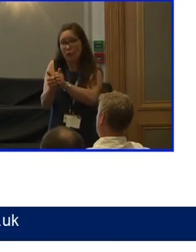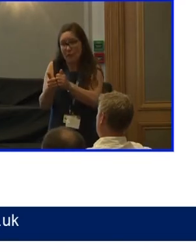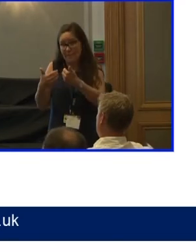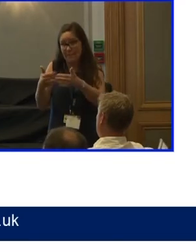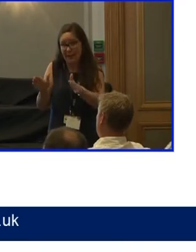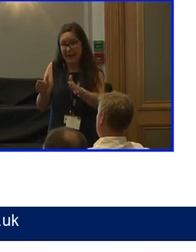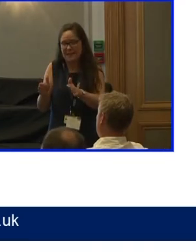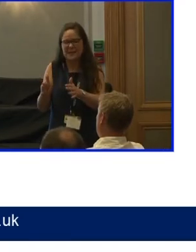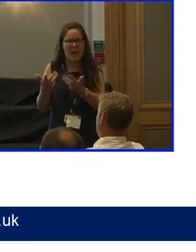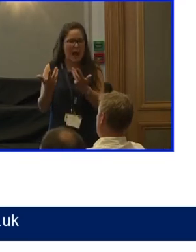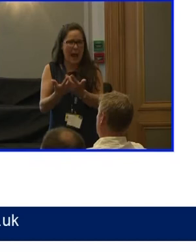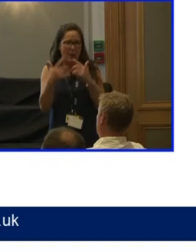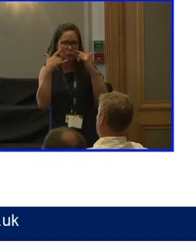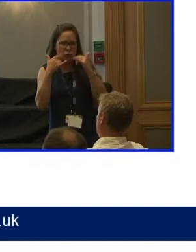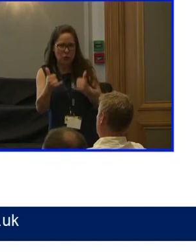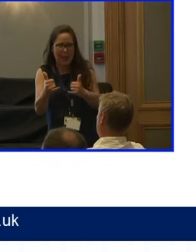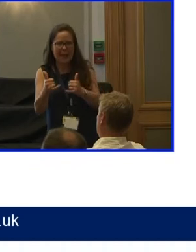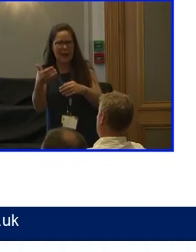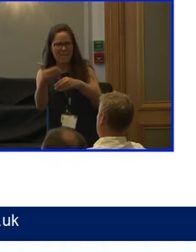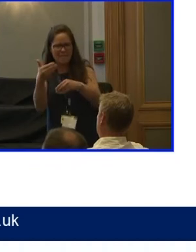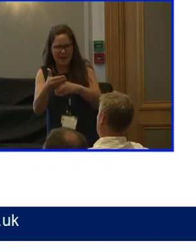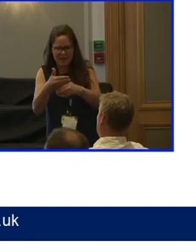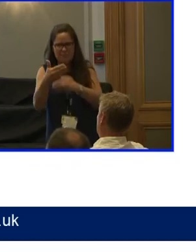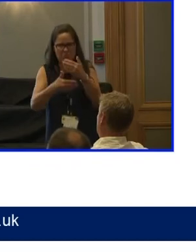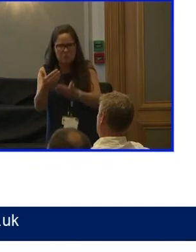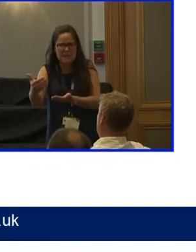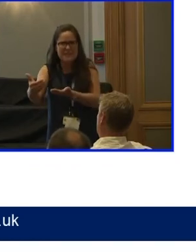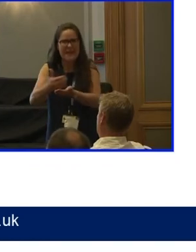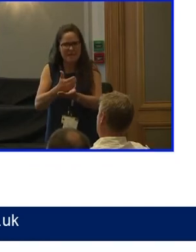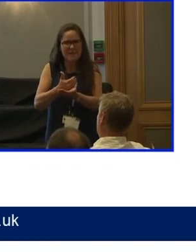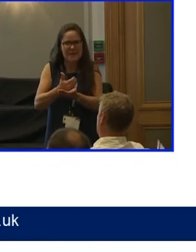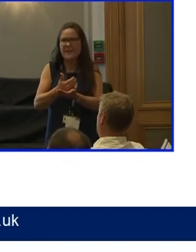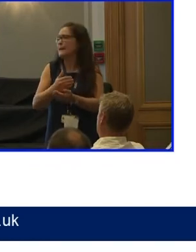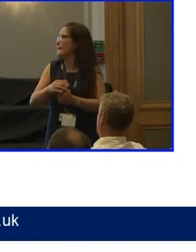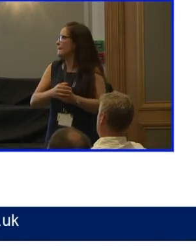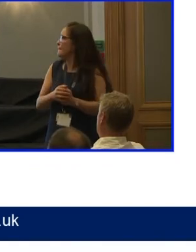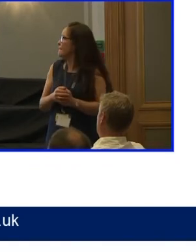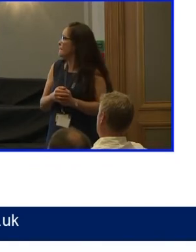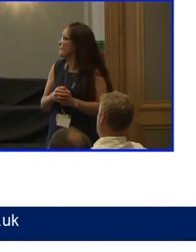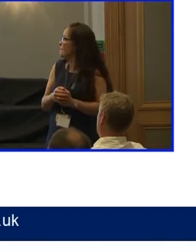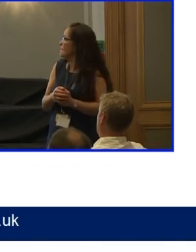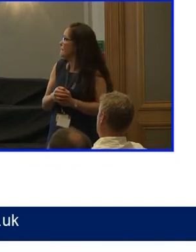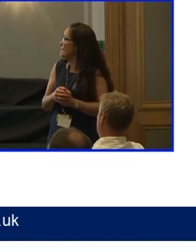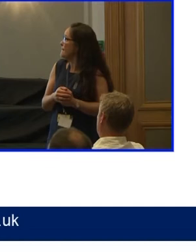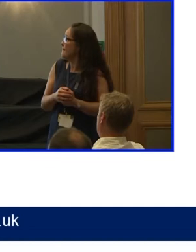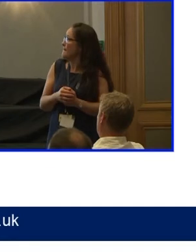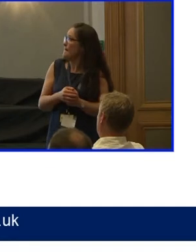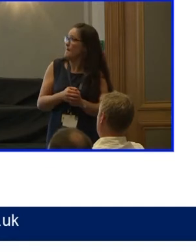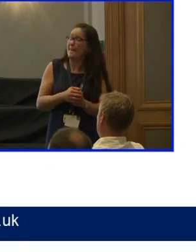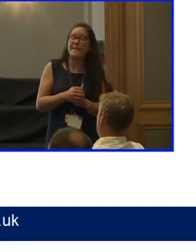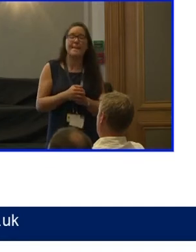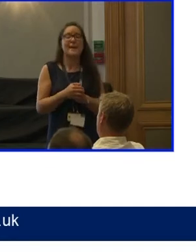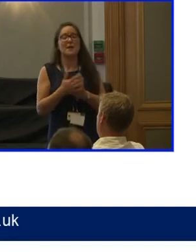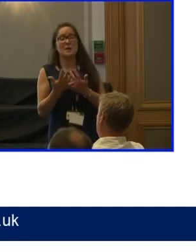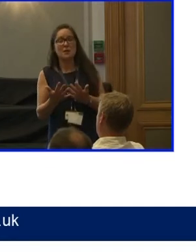help monitor the drug's effectiveness and safety in a much larger and diverse patient group. And this is also because sometimes side effects from drugs may